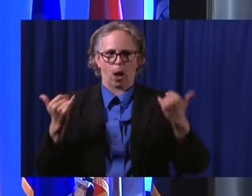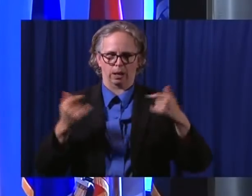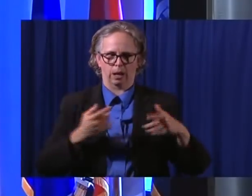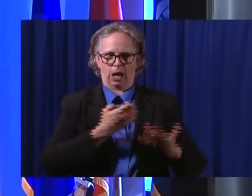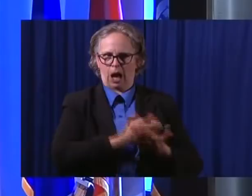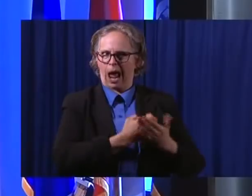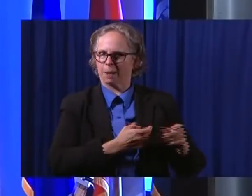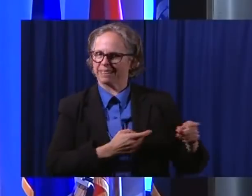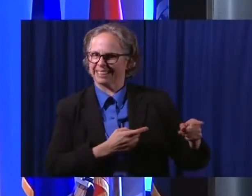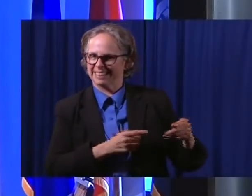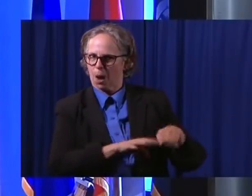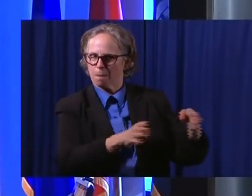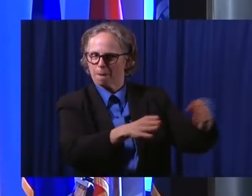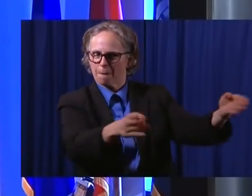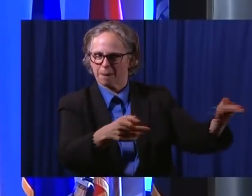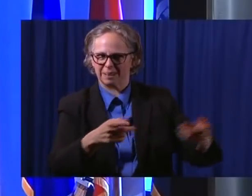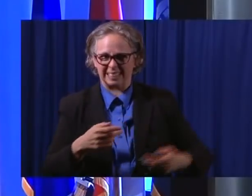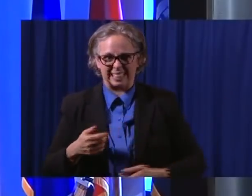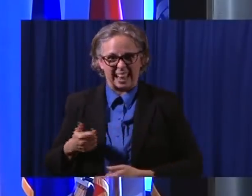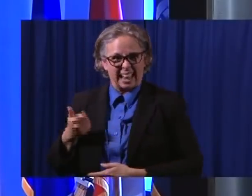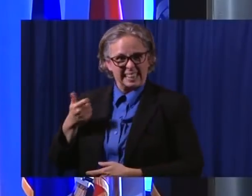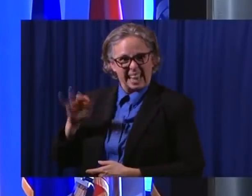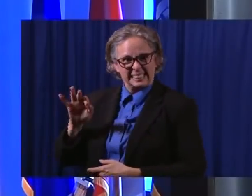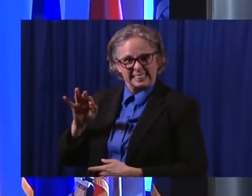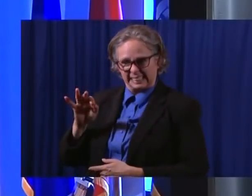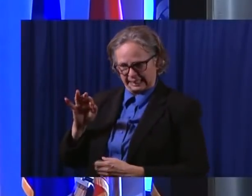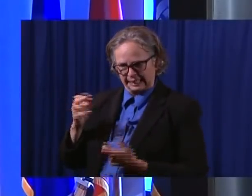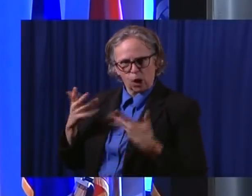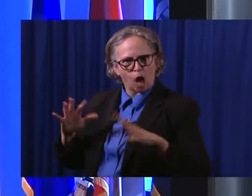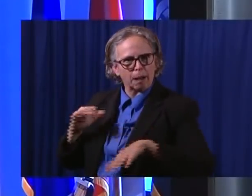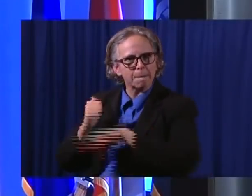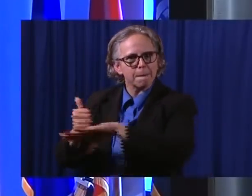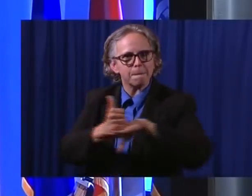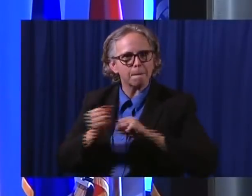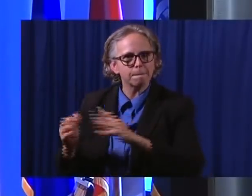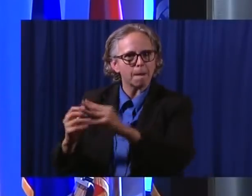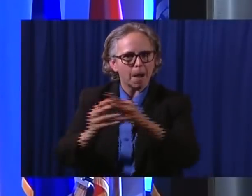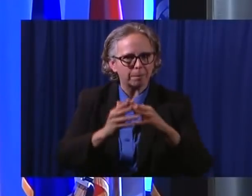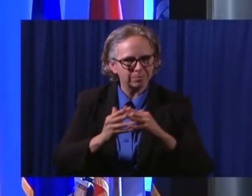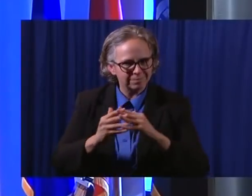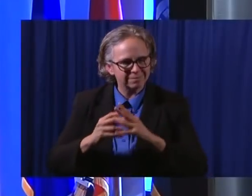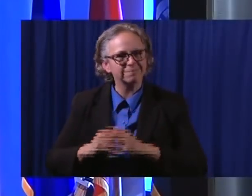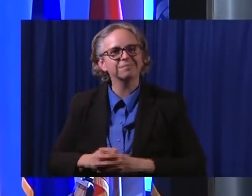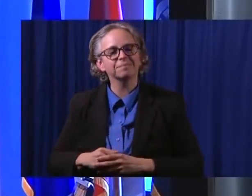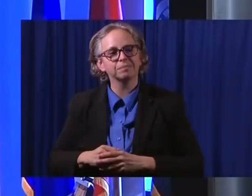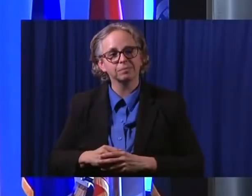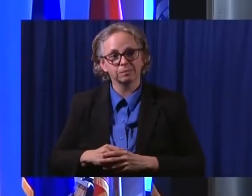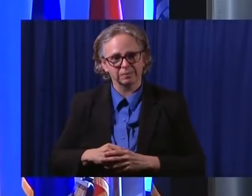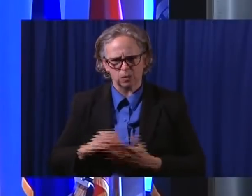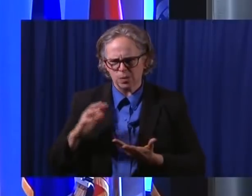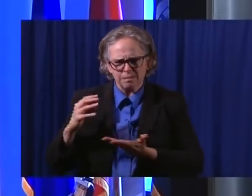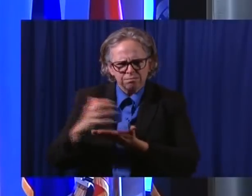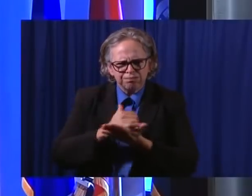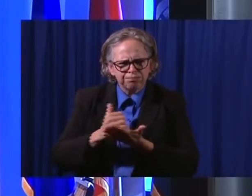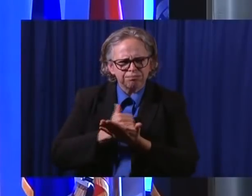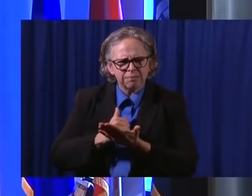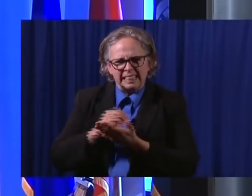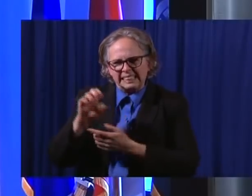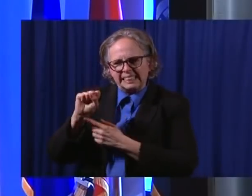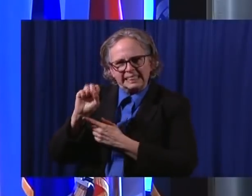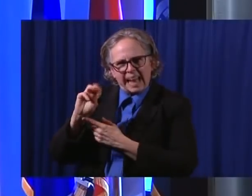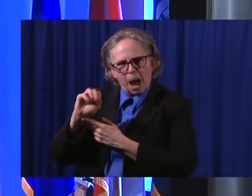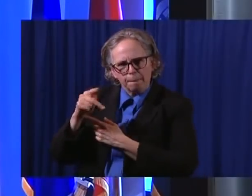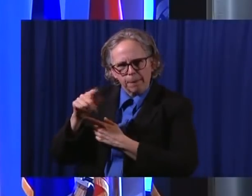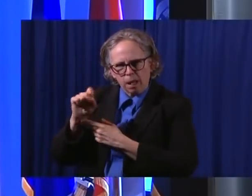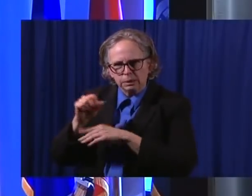sites, and we've tested over 5,000 people there. When I say test, we did a part of the test, which is the sampling, and then we send it off to the